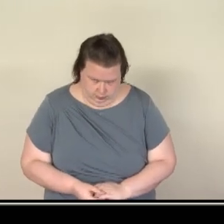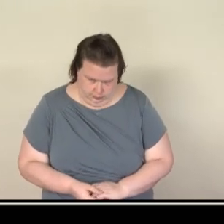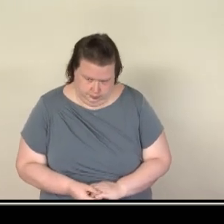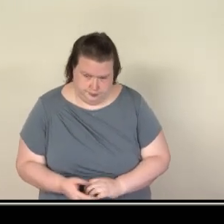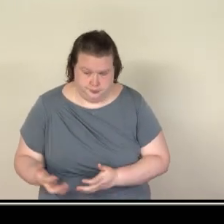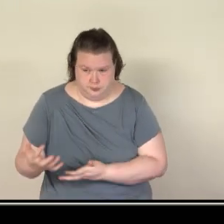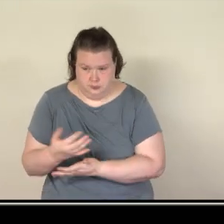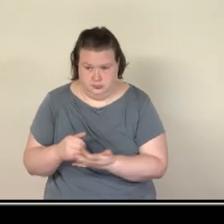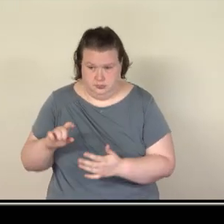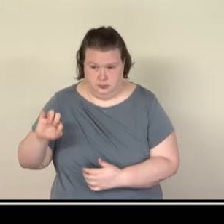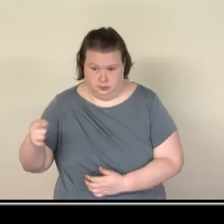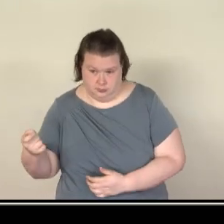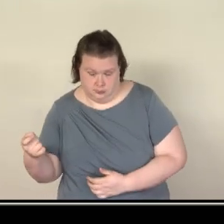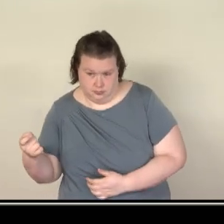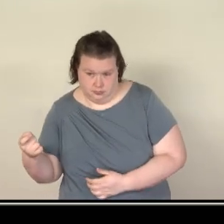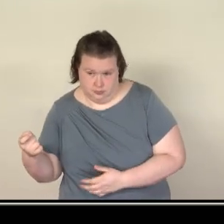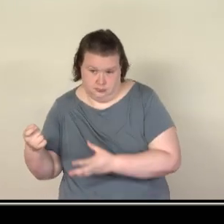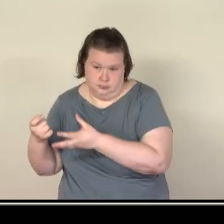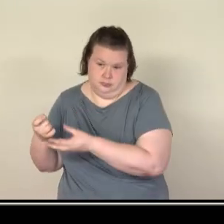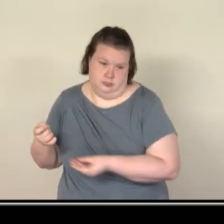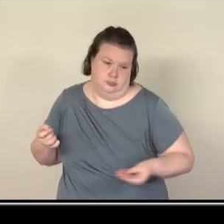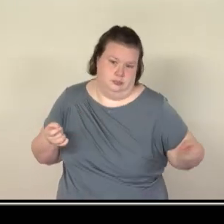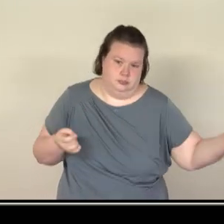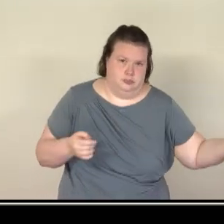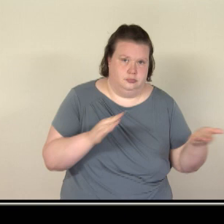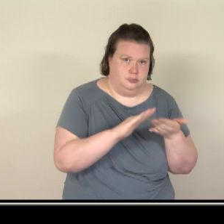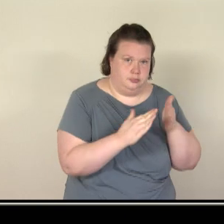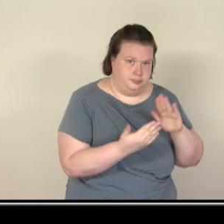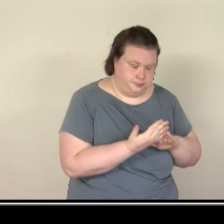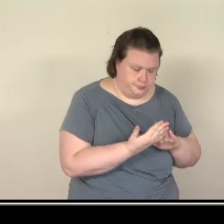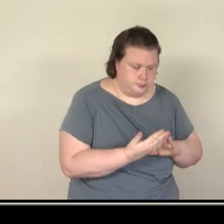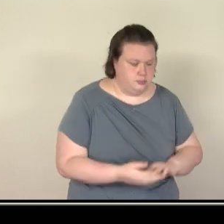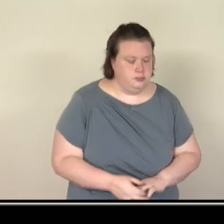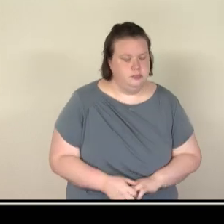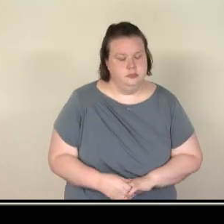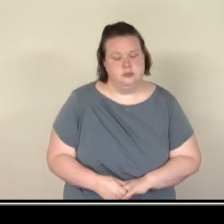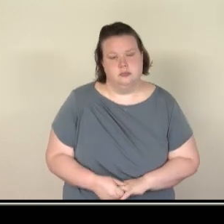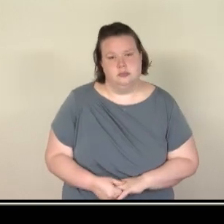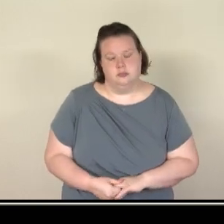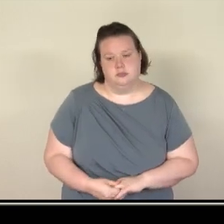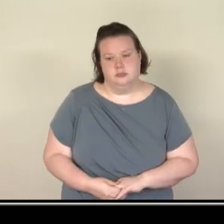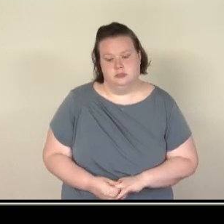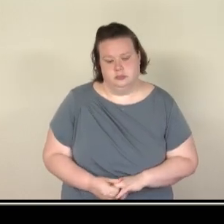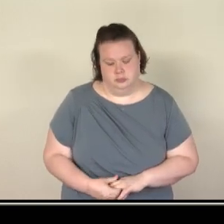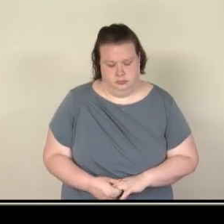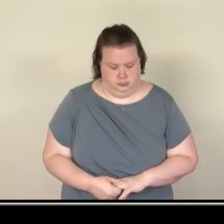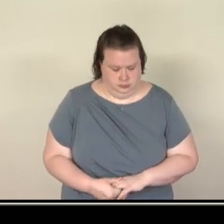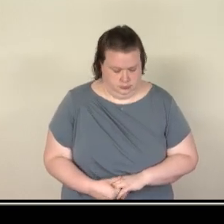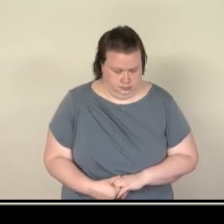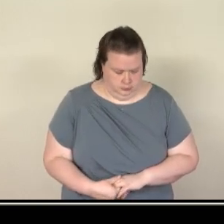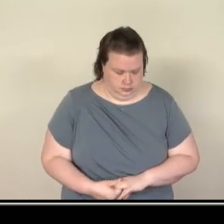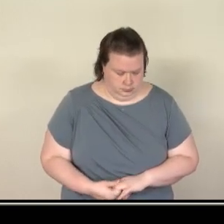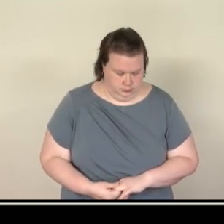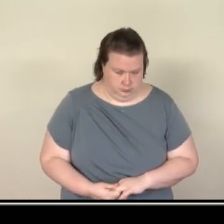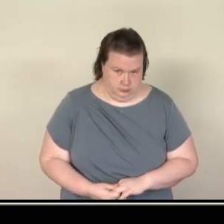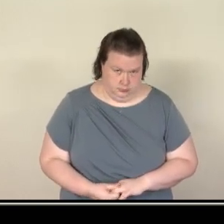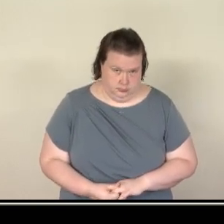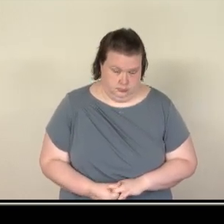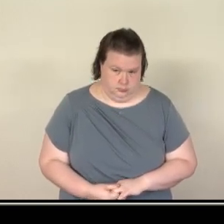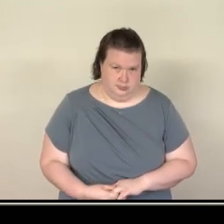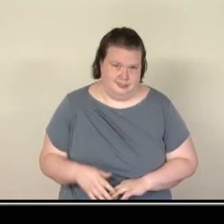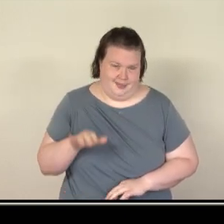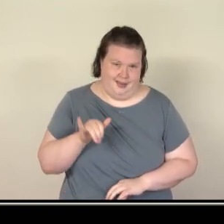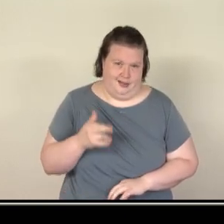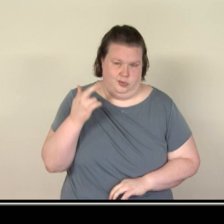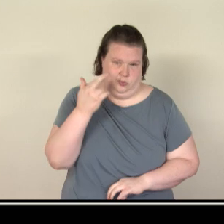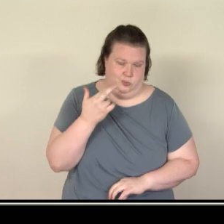collect the taxes and we just pass it on to the city. So that's the most of why that is coming down.